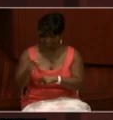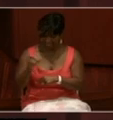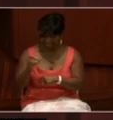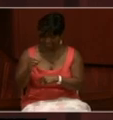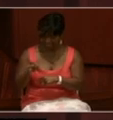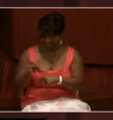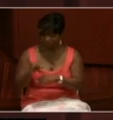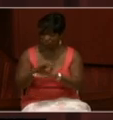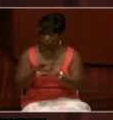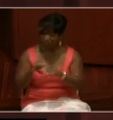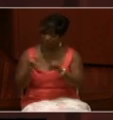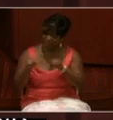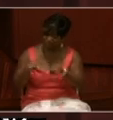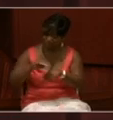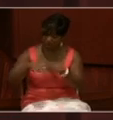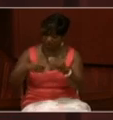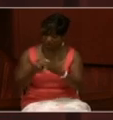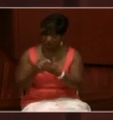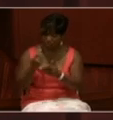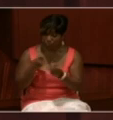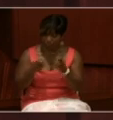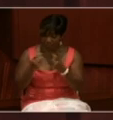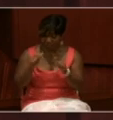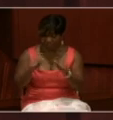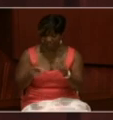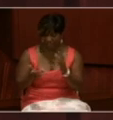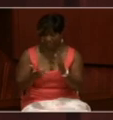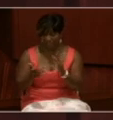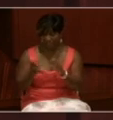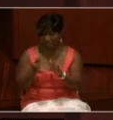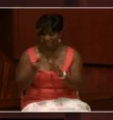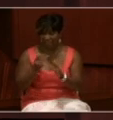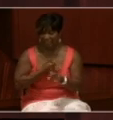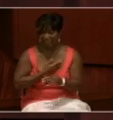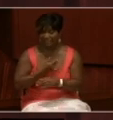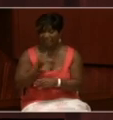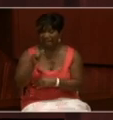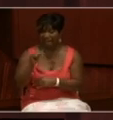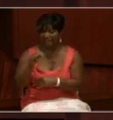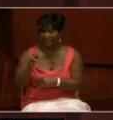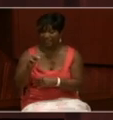get to all of the questions, you can contact us at